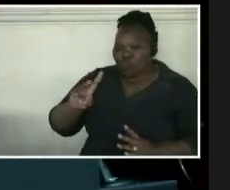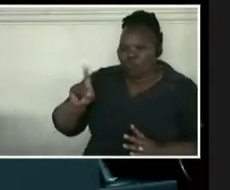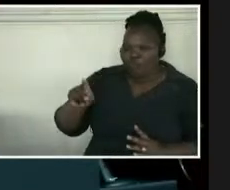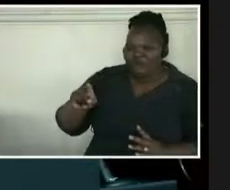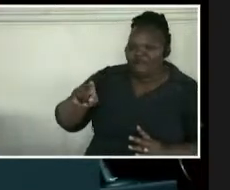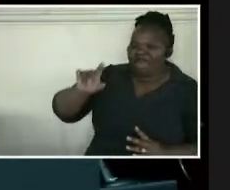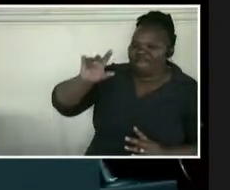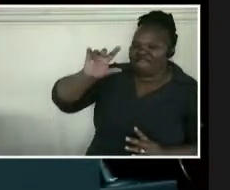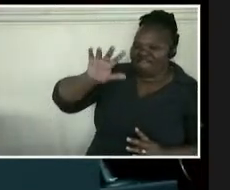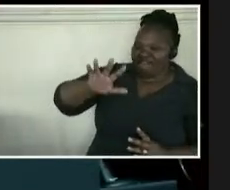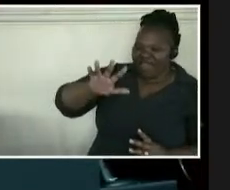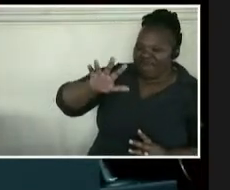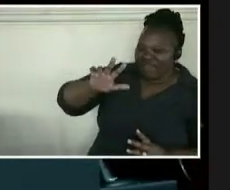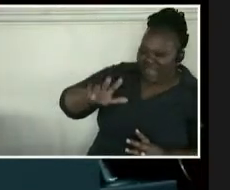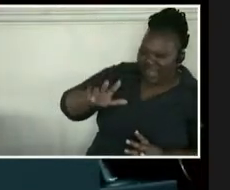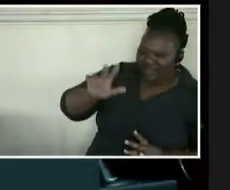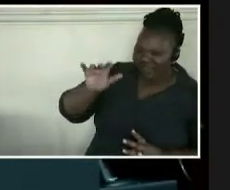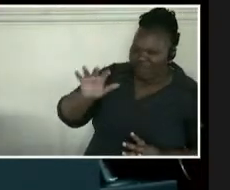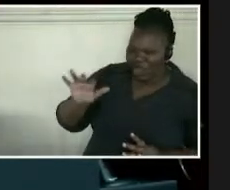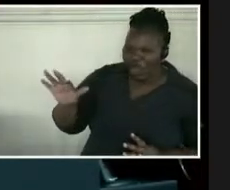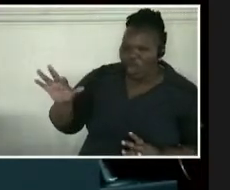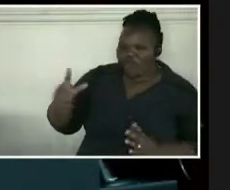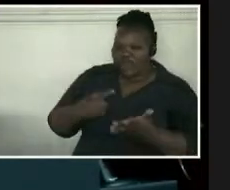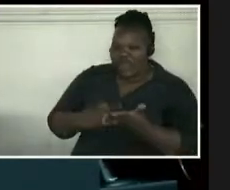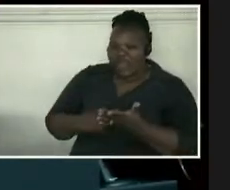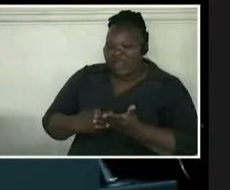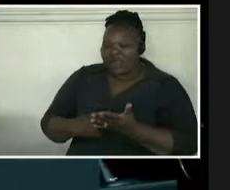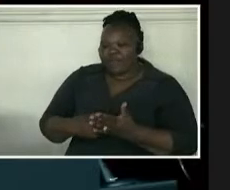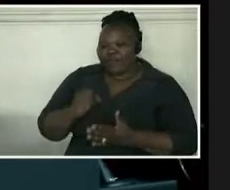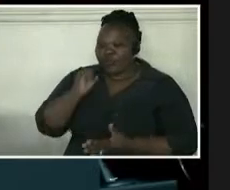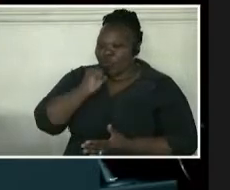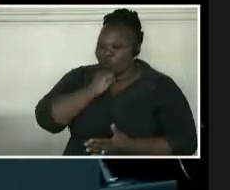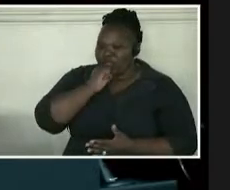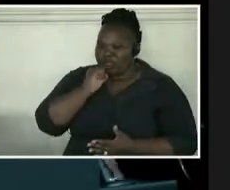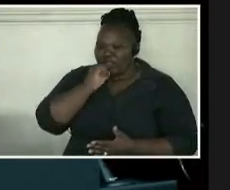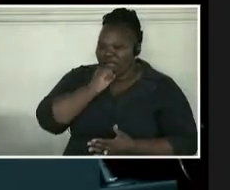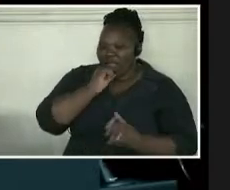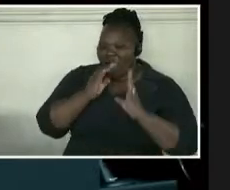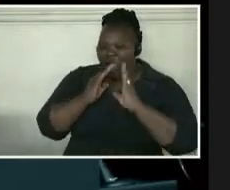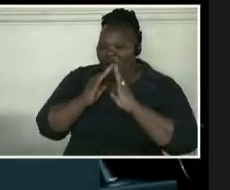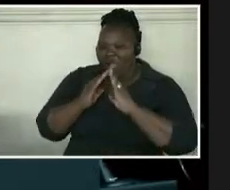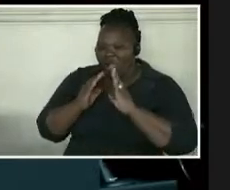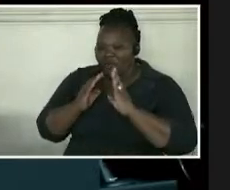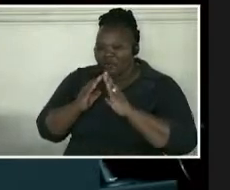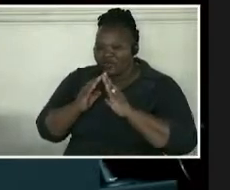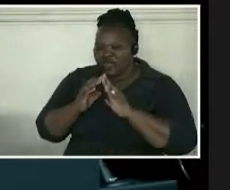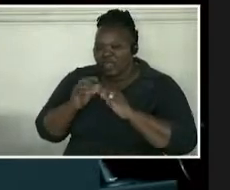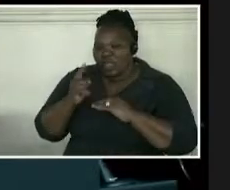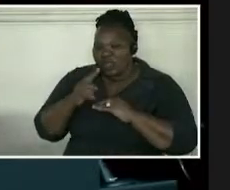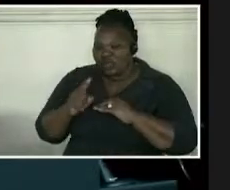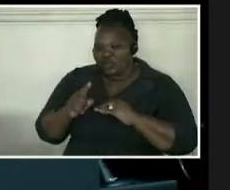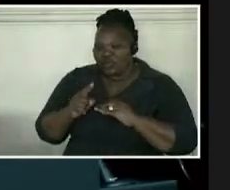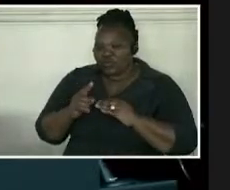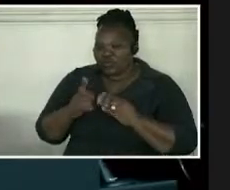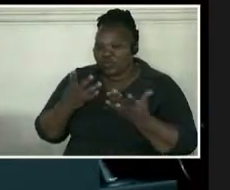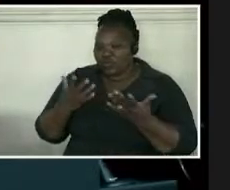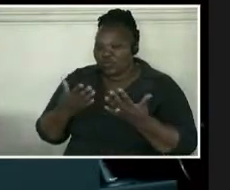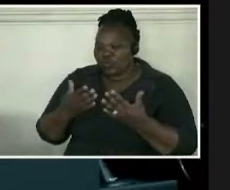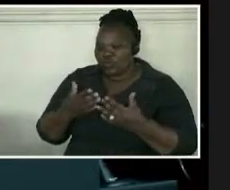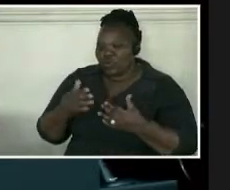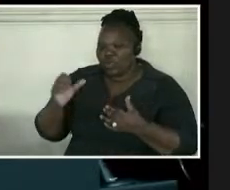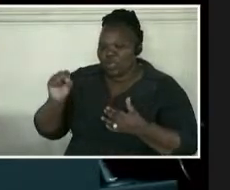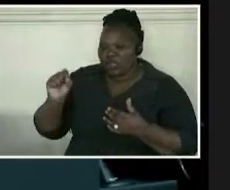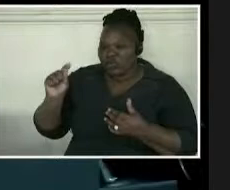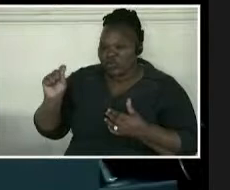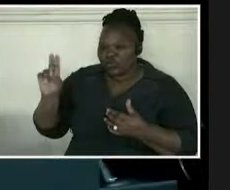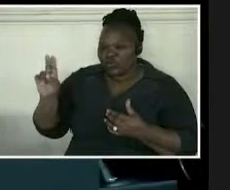point eight million ran the casino music house is still an embarrassment for this department this studio was meant to be the best in